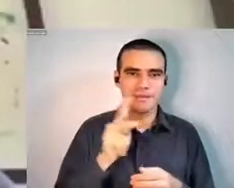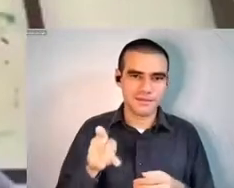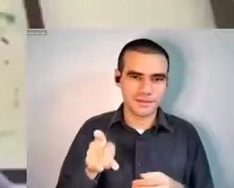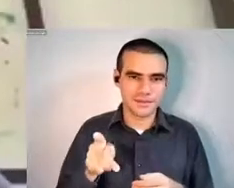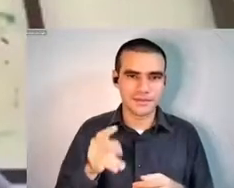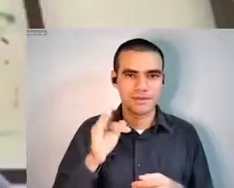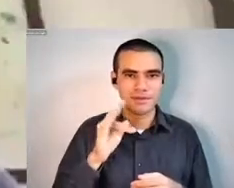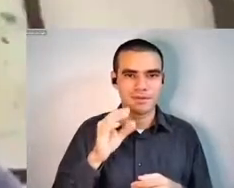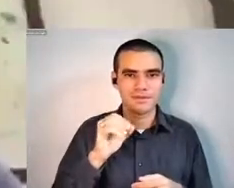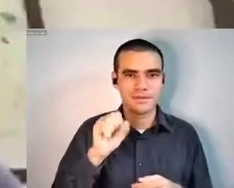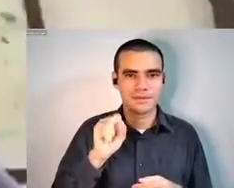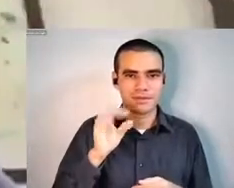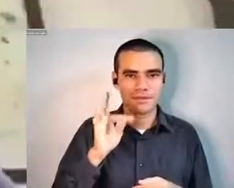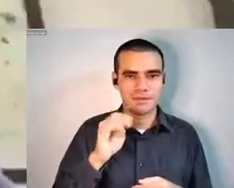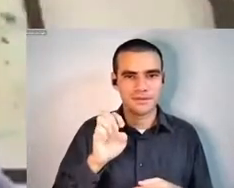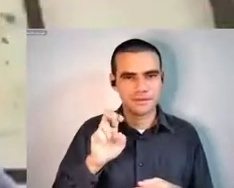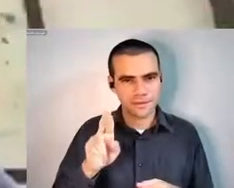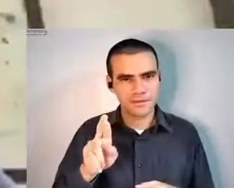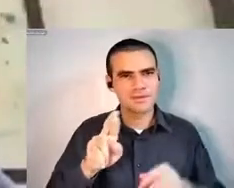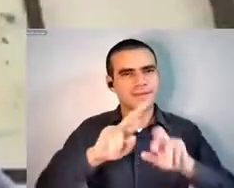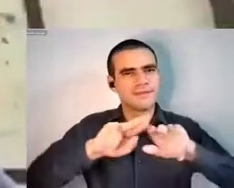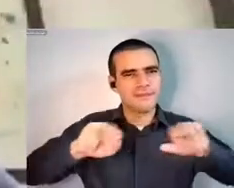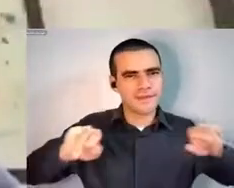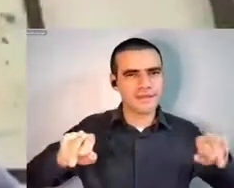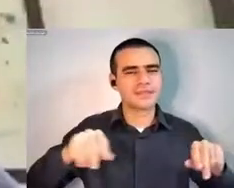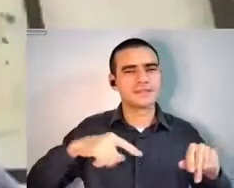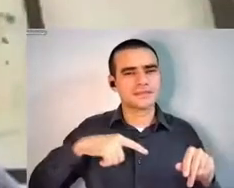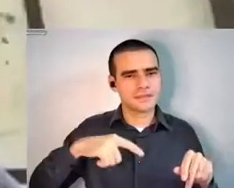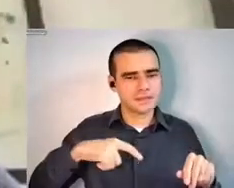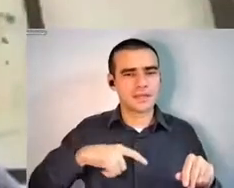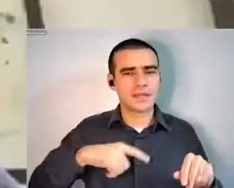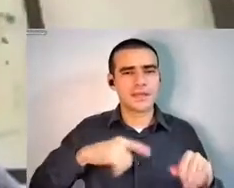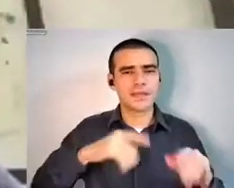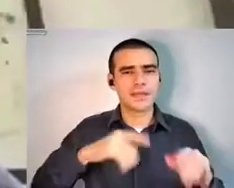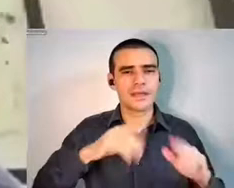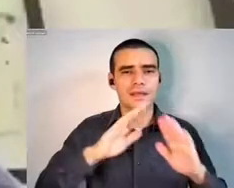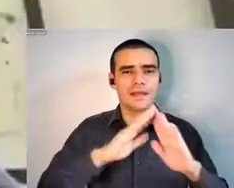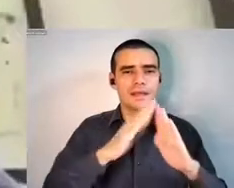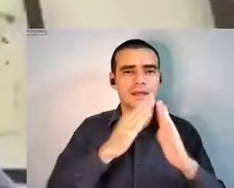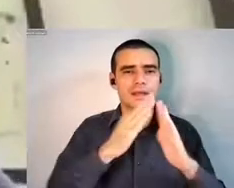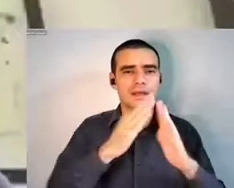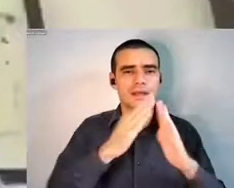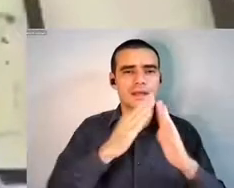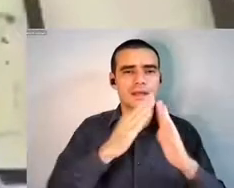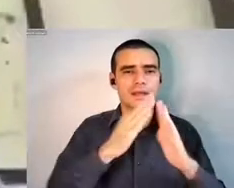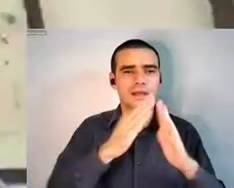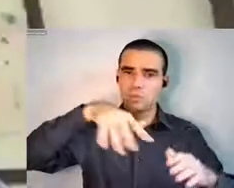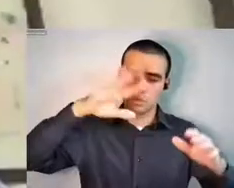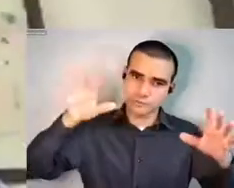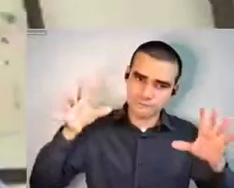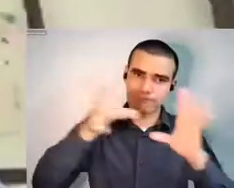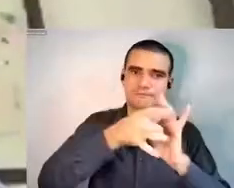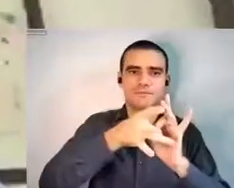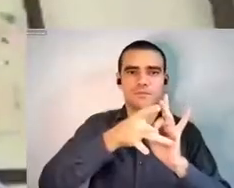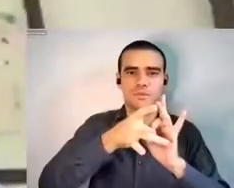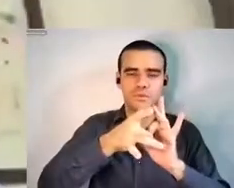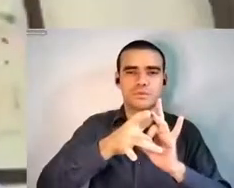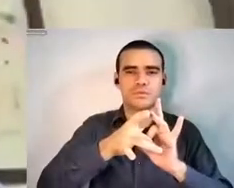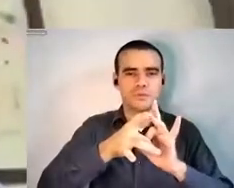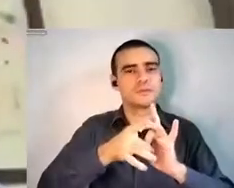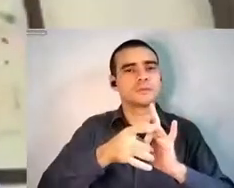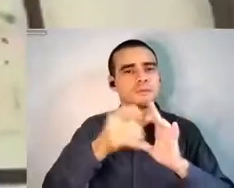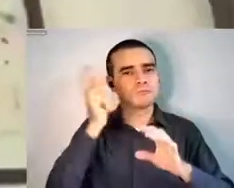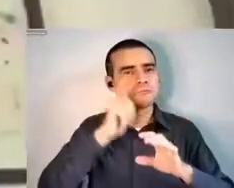and Professor Foster, who is in the UFAC. So we need all these schools together and form